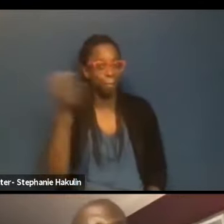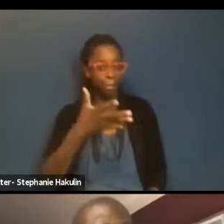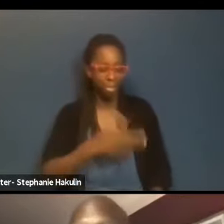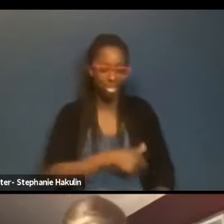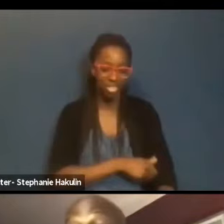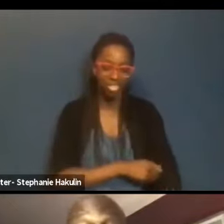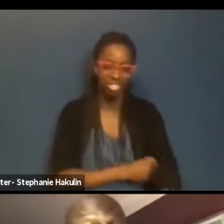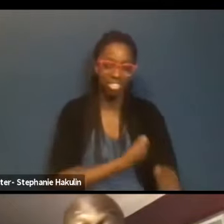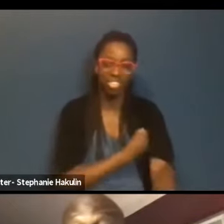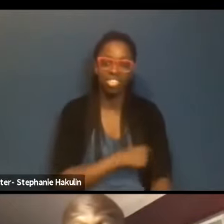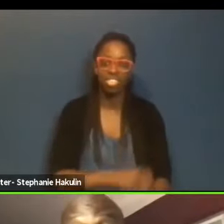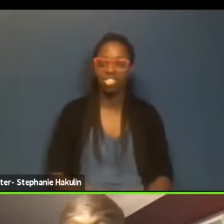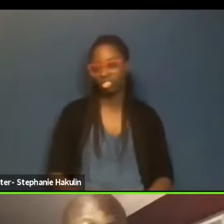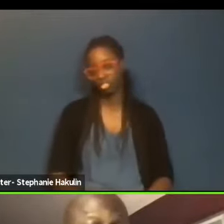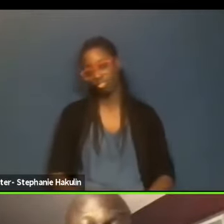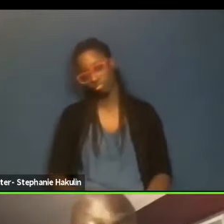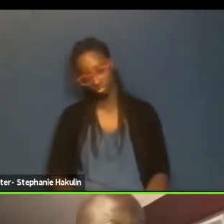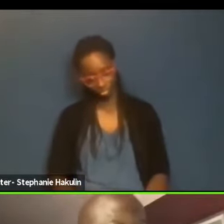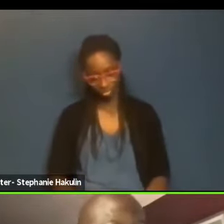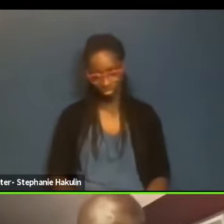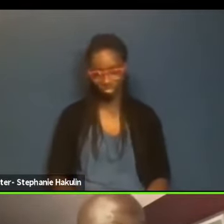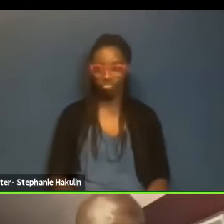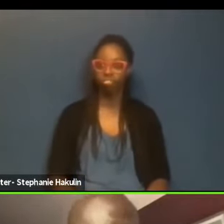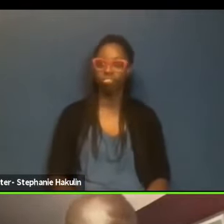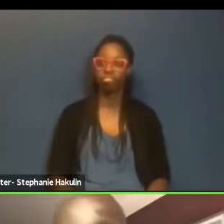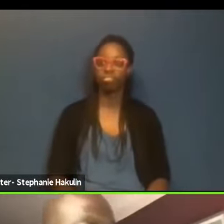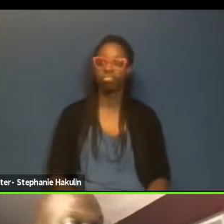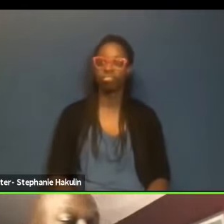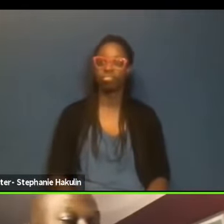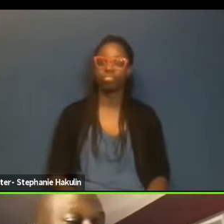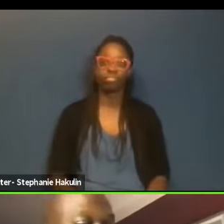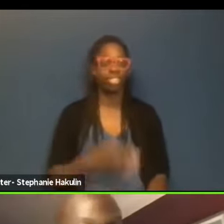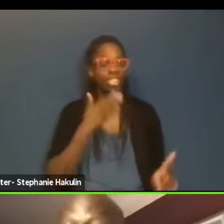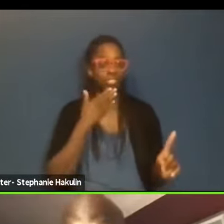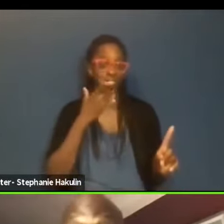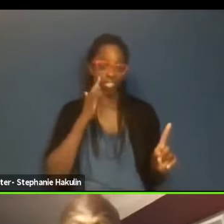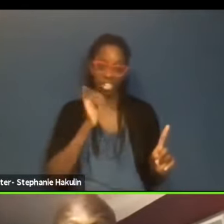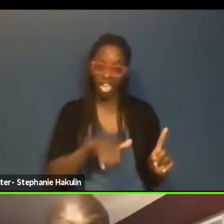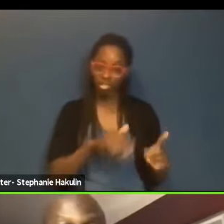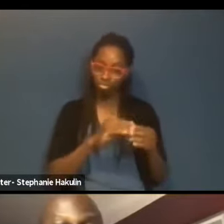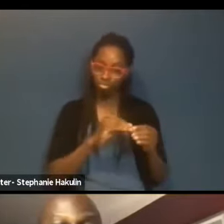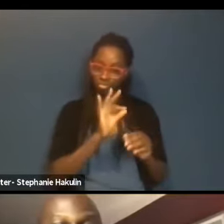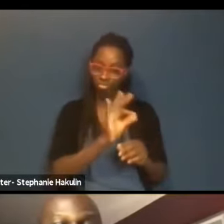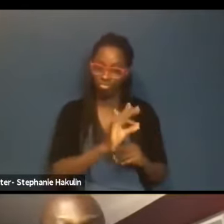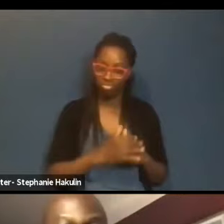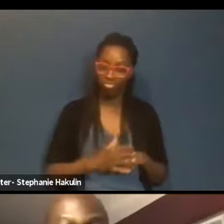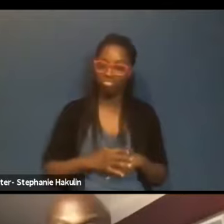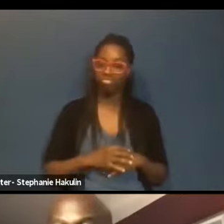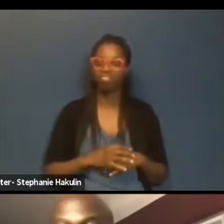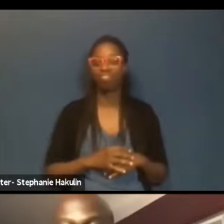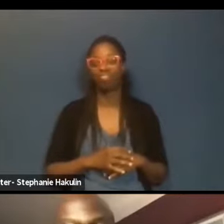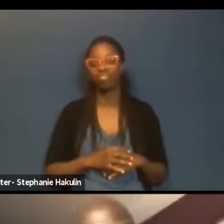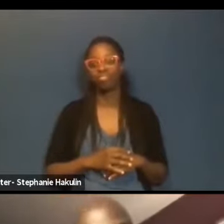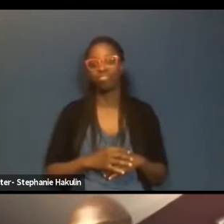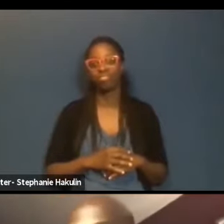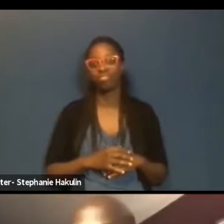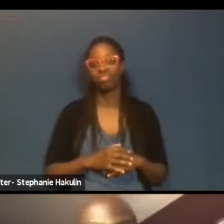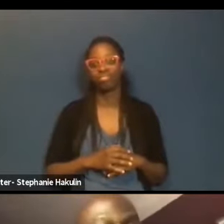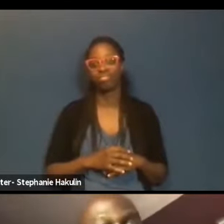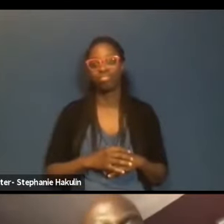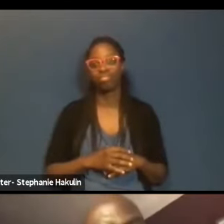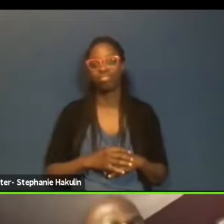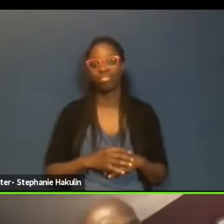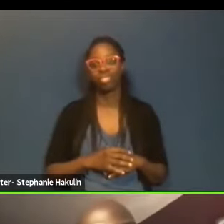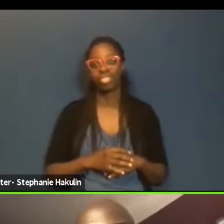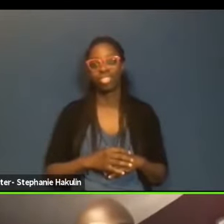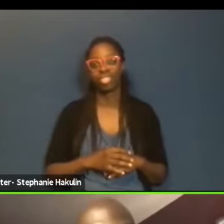Bamuthi. Man. Yeah, no doubt. Always a pleasure. You know, figure. We doing poems. We doing I'll poems. I'll share one, too. Sid, it